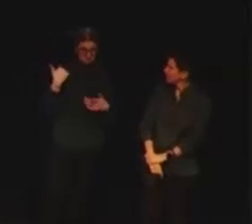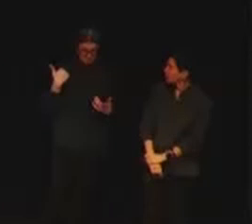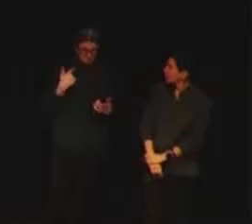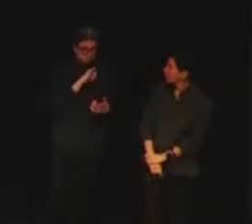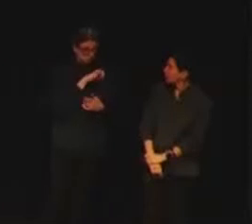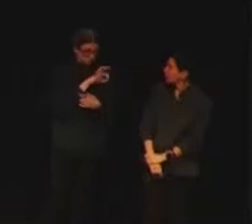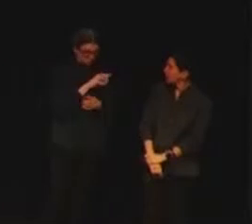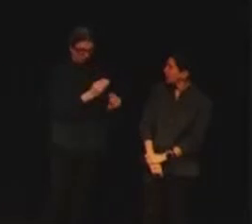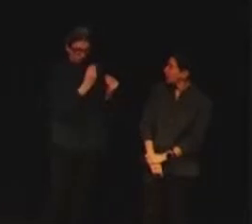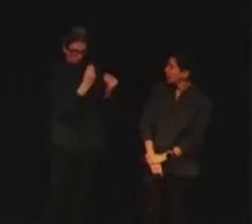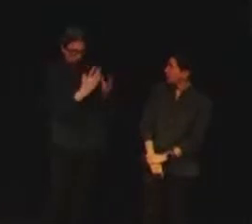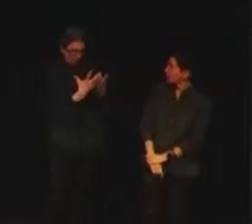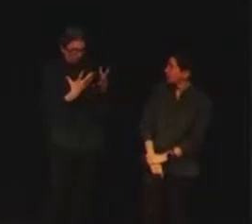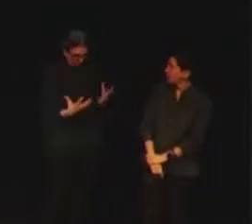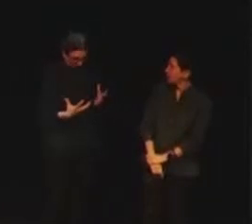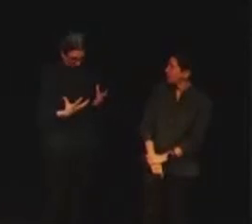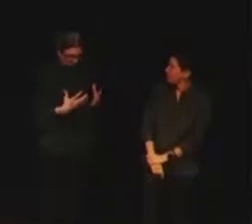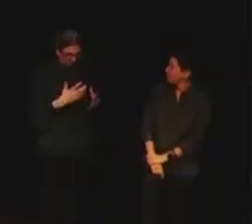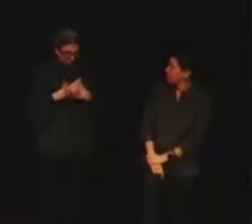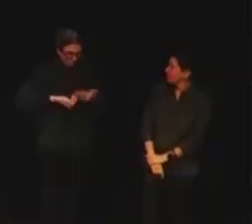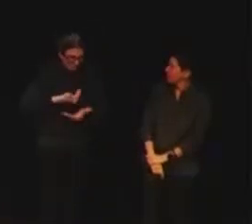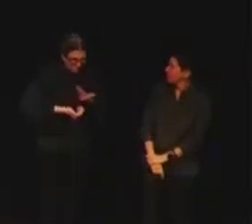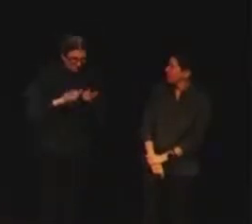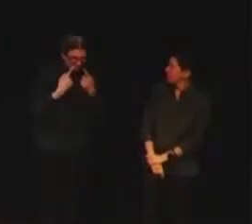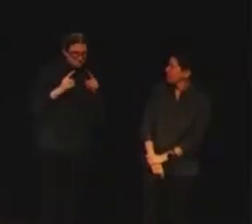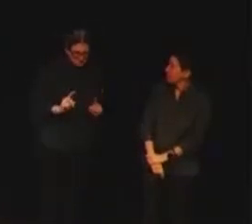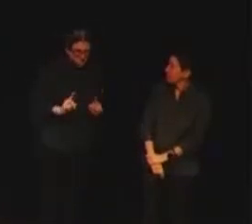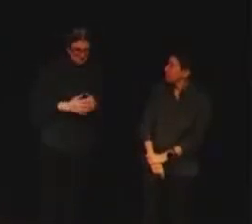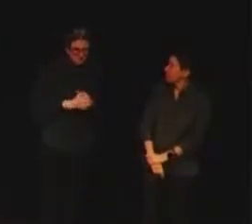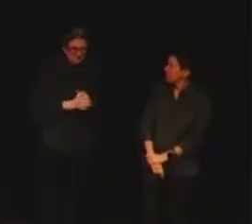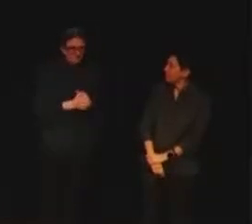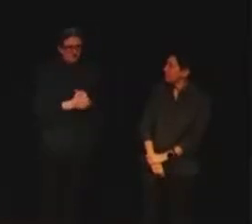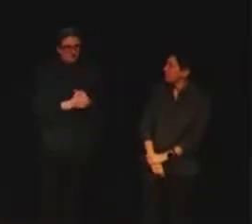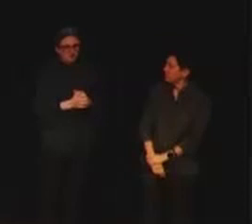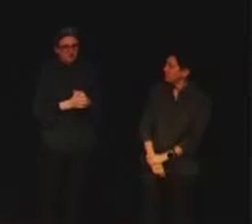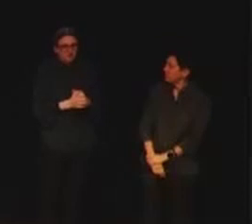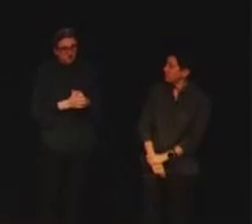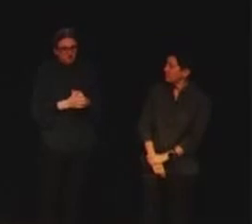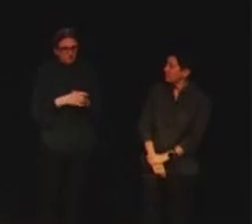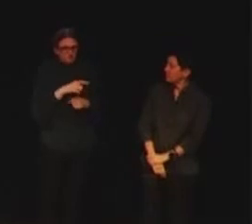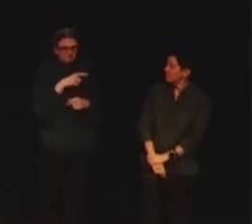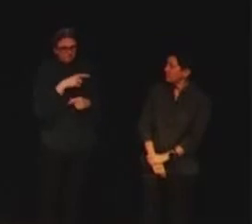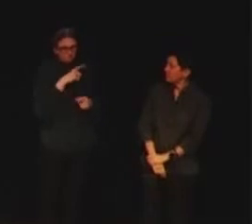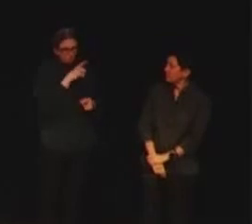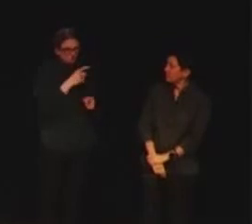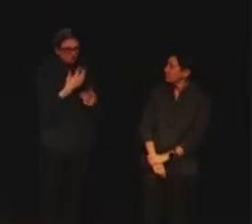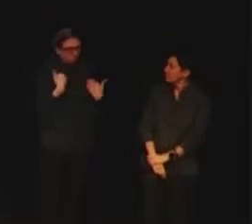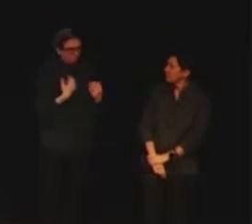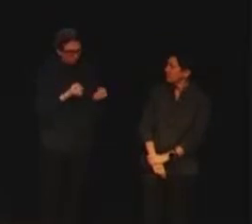he taught me a lot about how the process was like, and he brought a lot of resources.